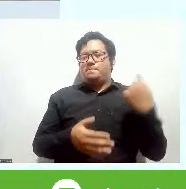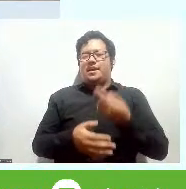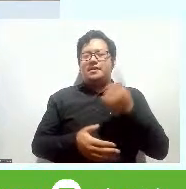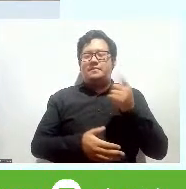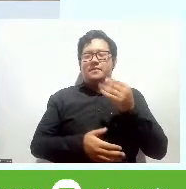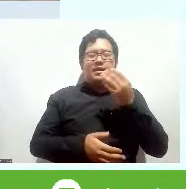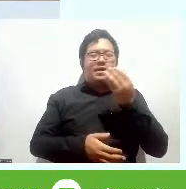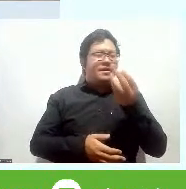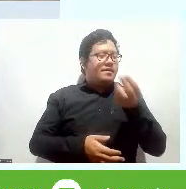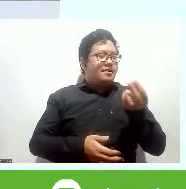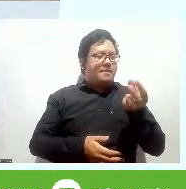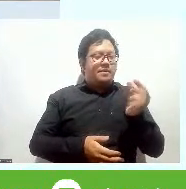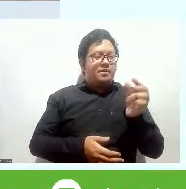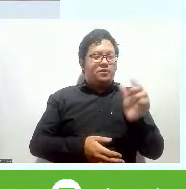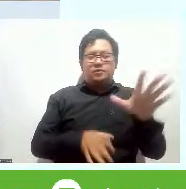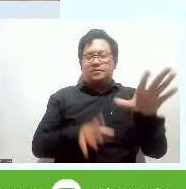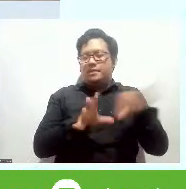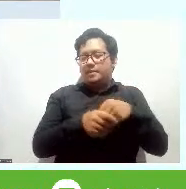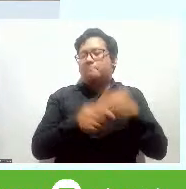beach